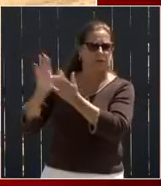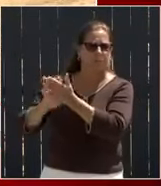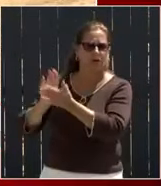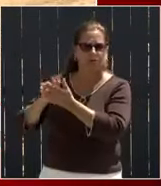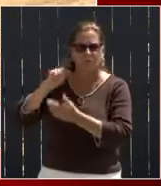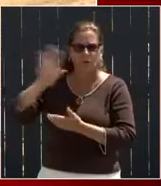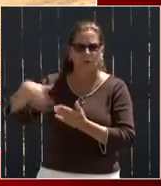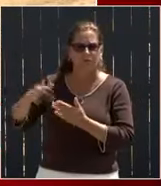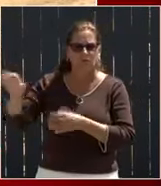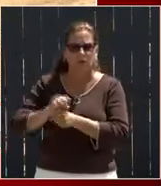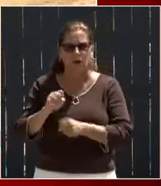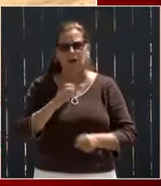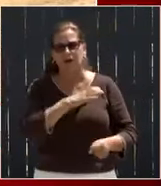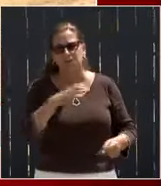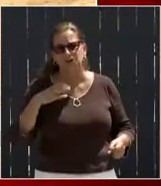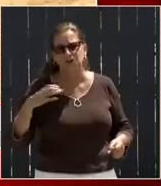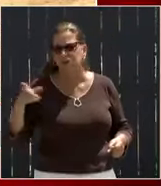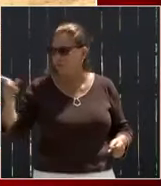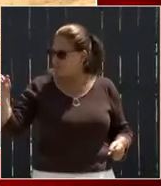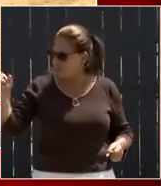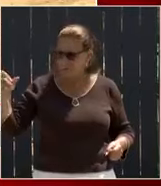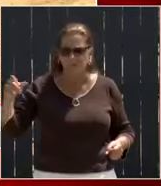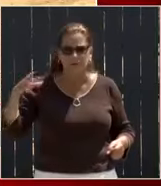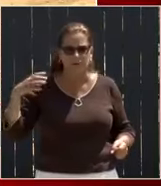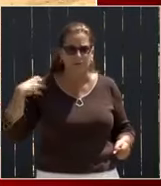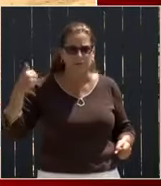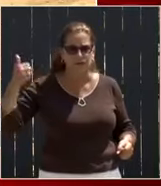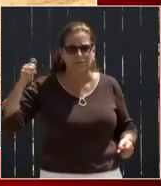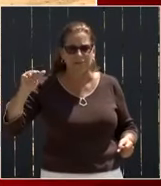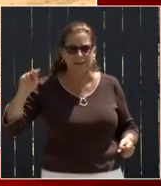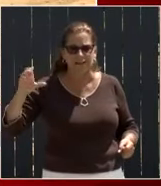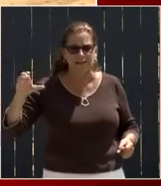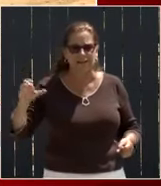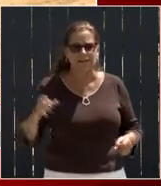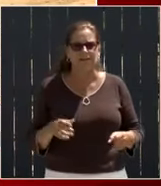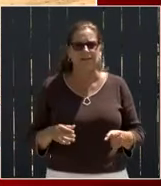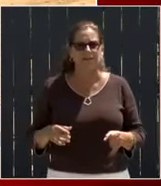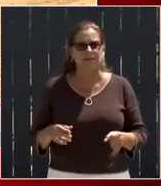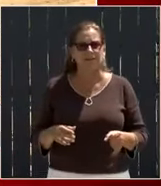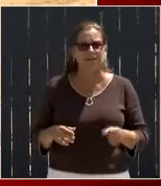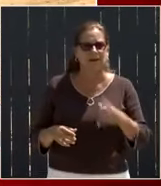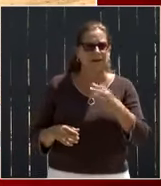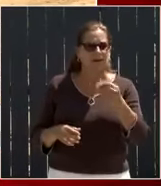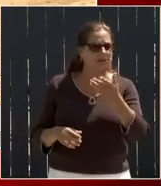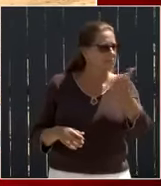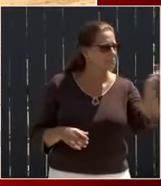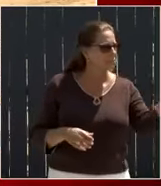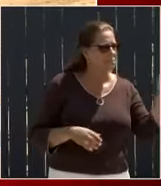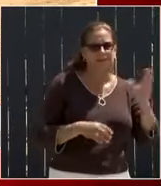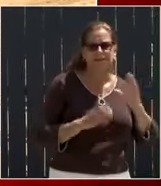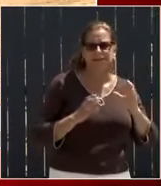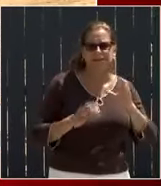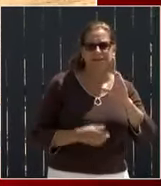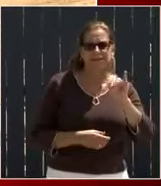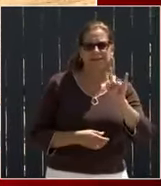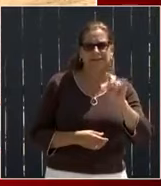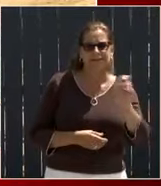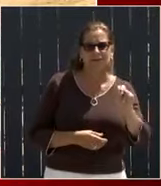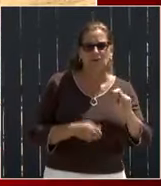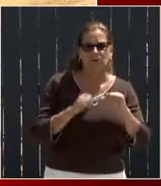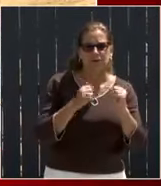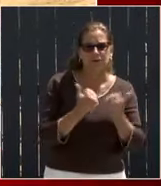ANC 7B, the Hillcrest Citizens Association, and the Skyland Task Force. Let's hear for the